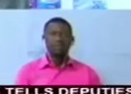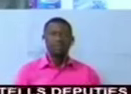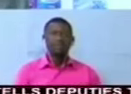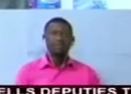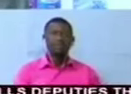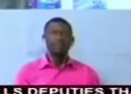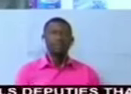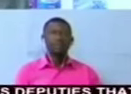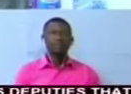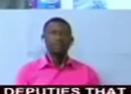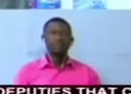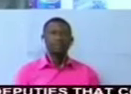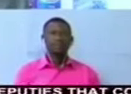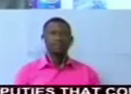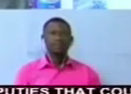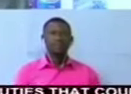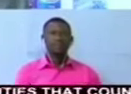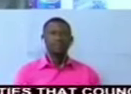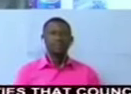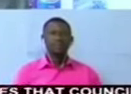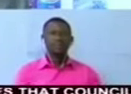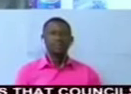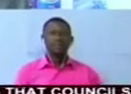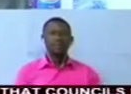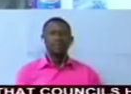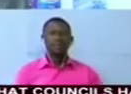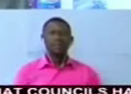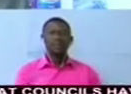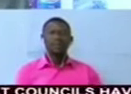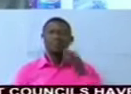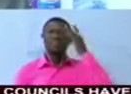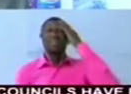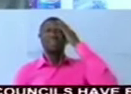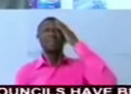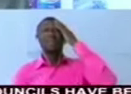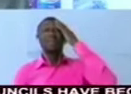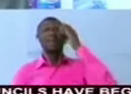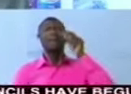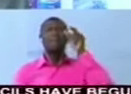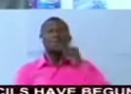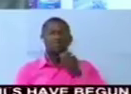Ki ma wax loolu. The one who told me that one.